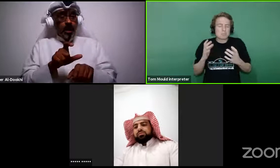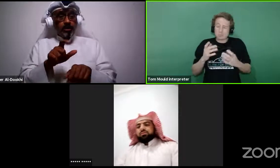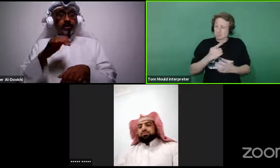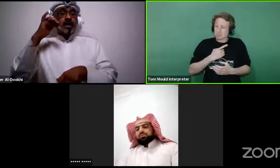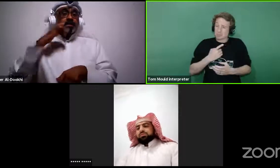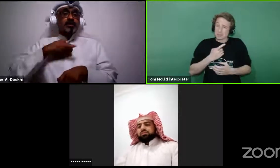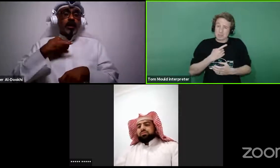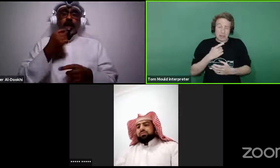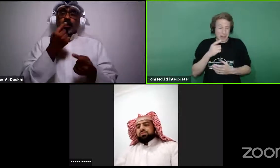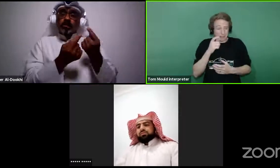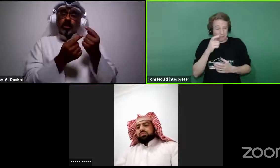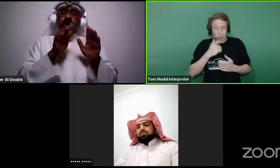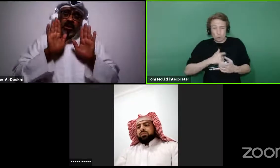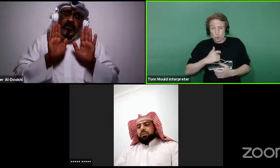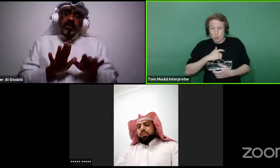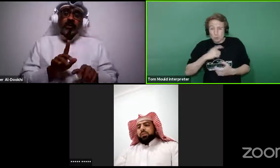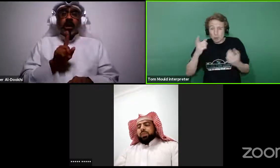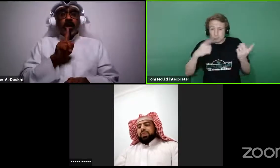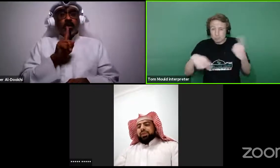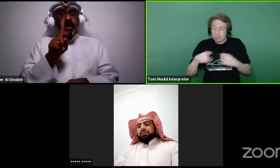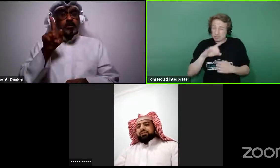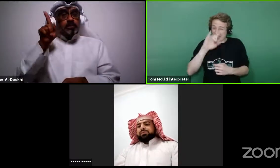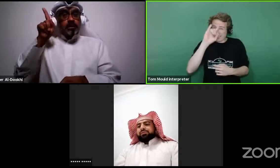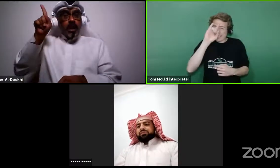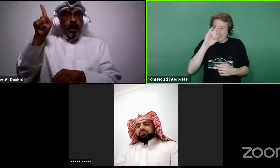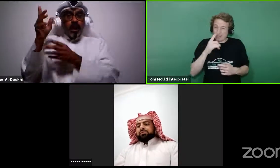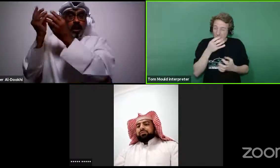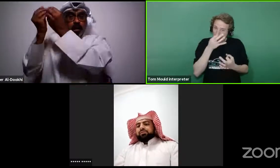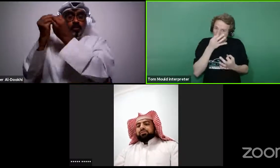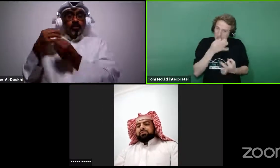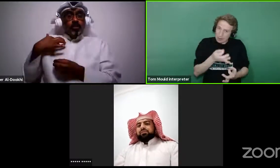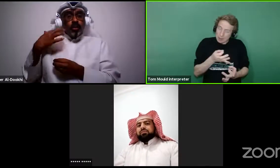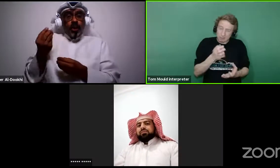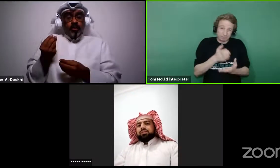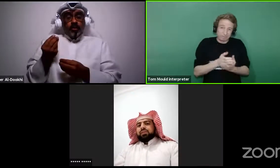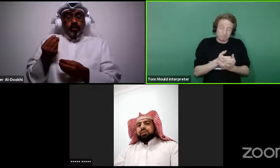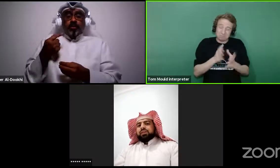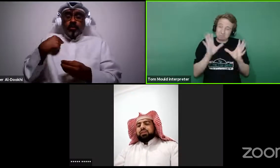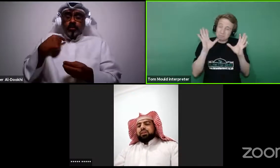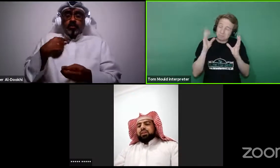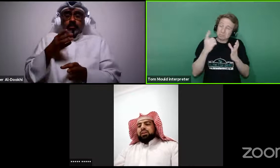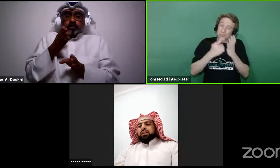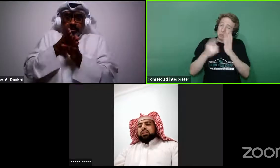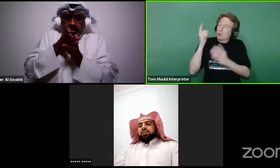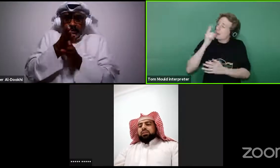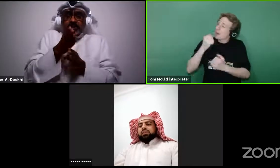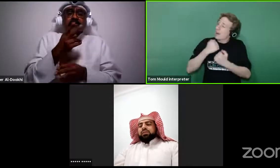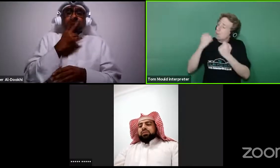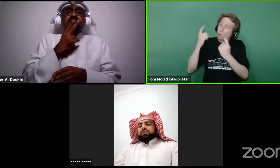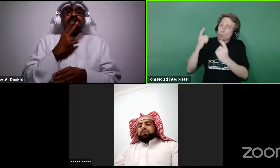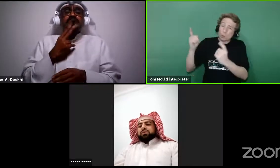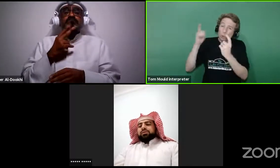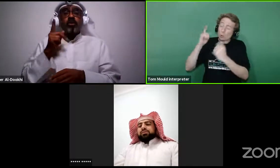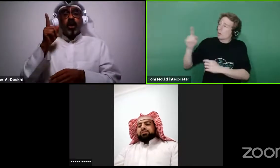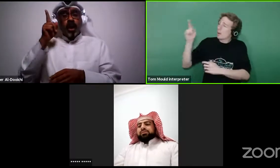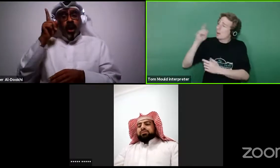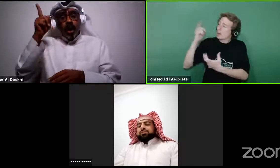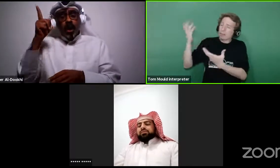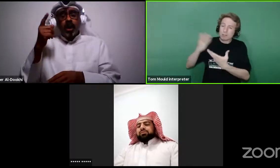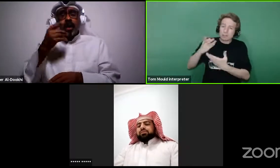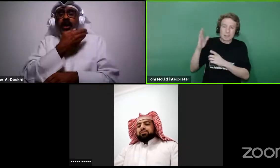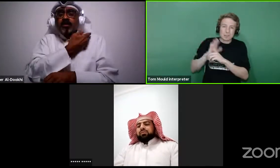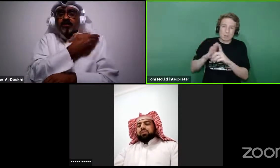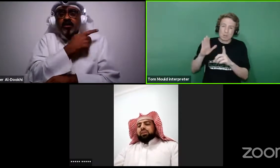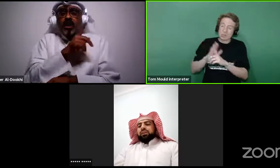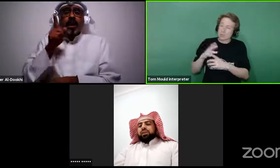evil, except when my Lord bestows his mercy upon whom he wills. Verily, my Lord is oft forgiving, most merciful.